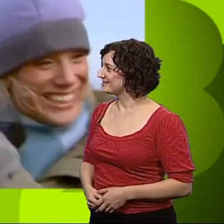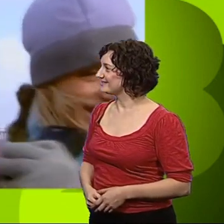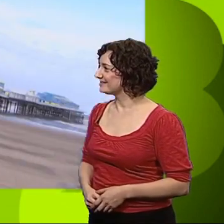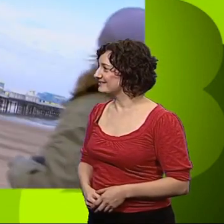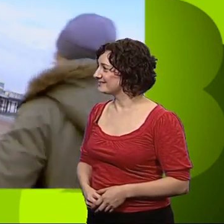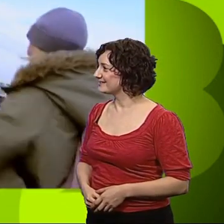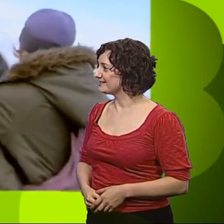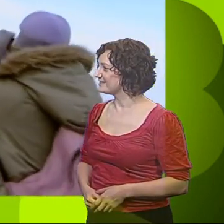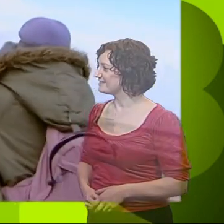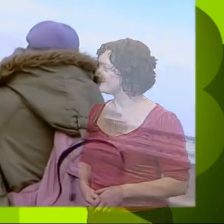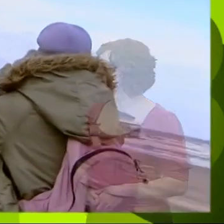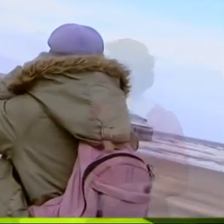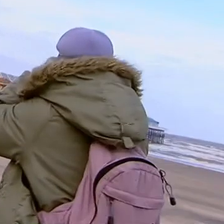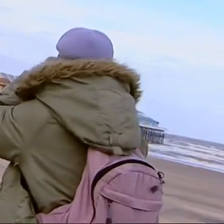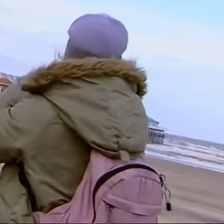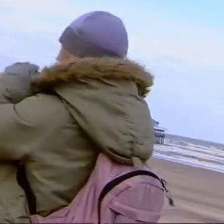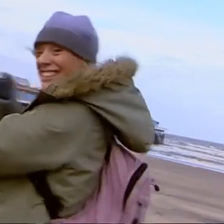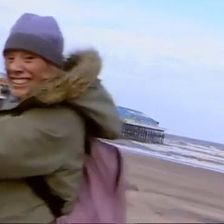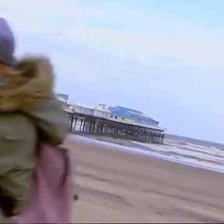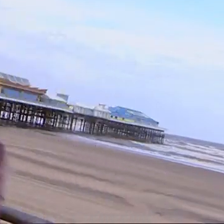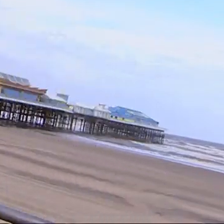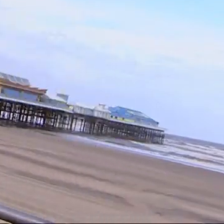I'm the king of all time.